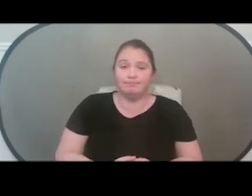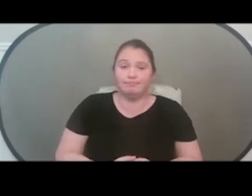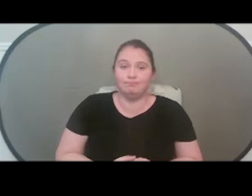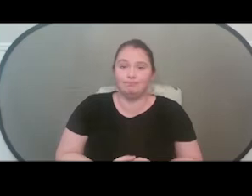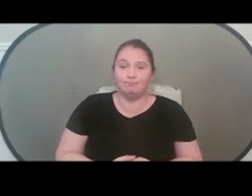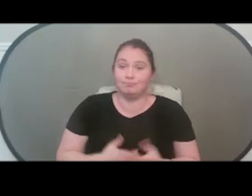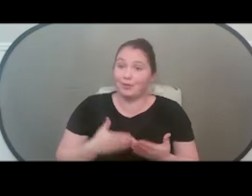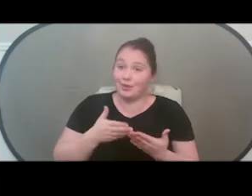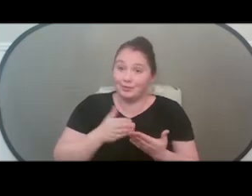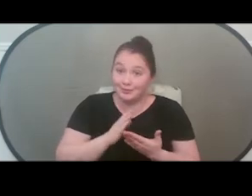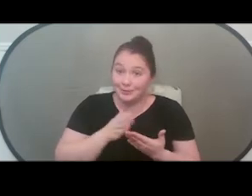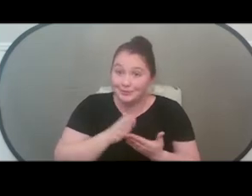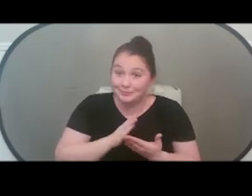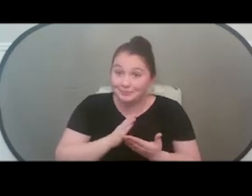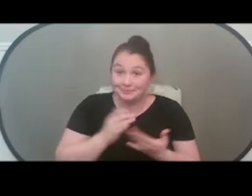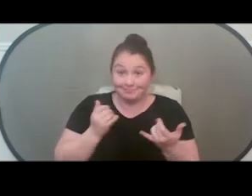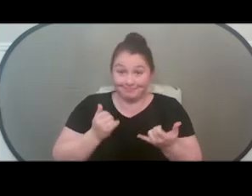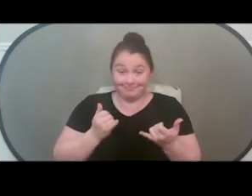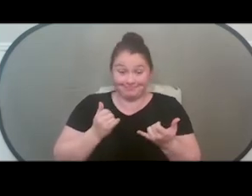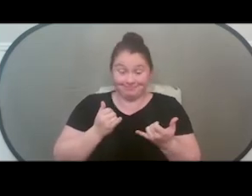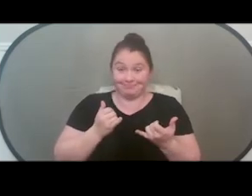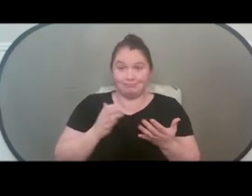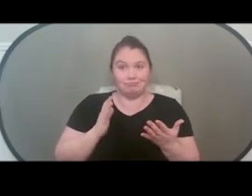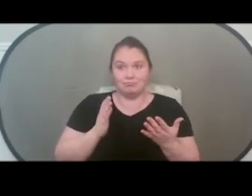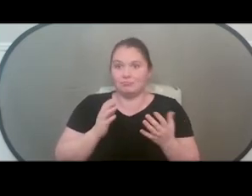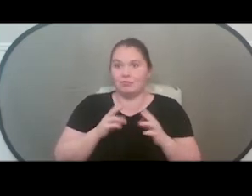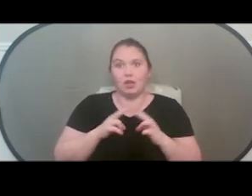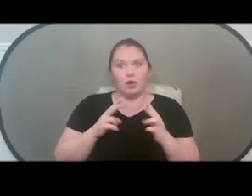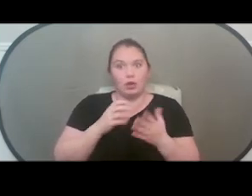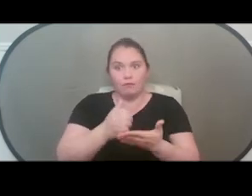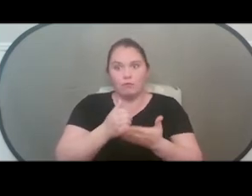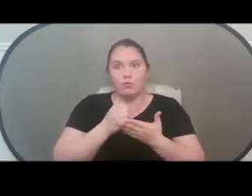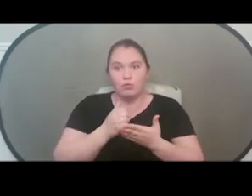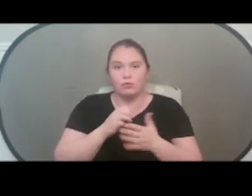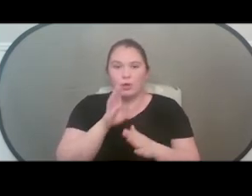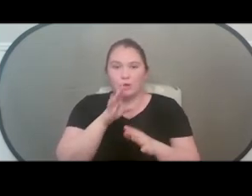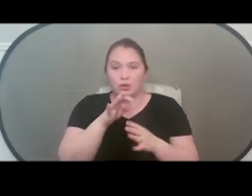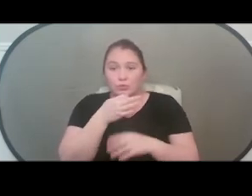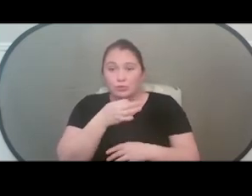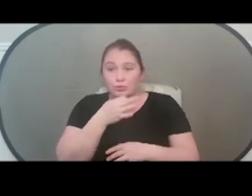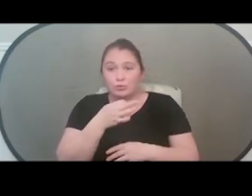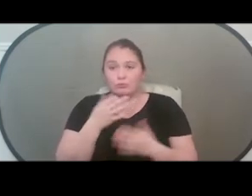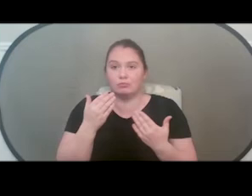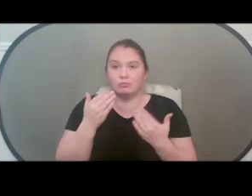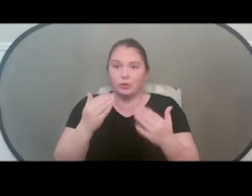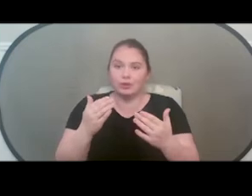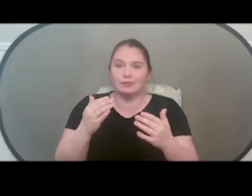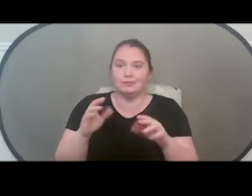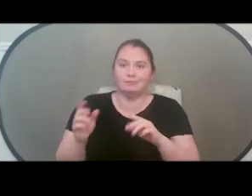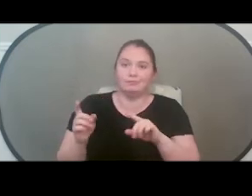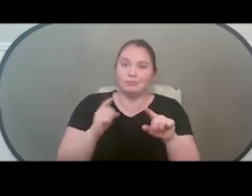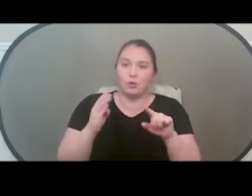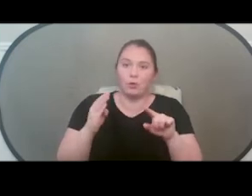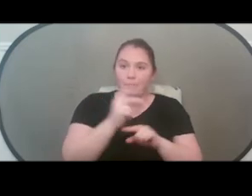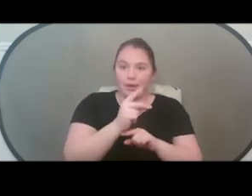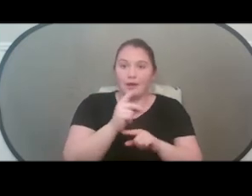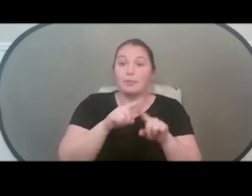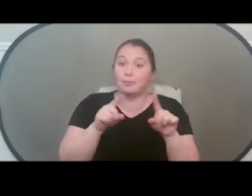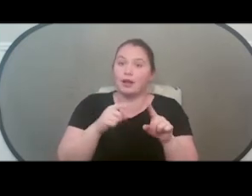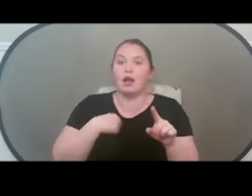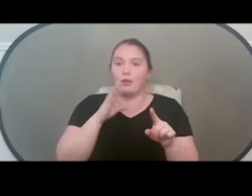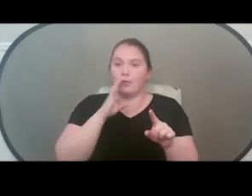All right. Well, this has been very helpful. We're going to get booted back to the main session a little bit. So I'll report that we all love option